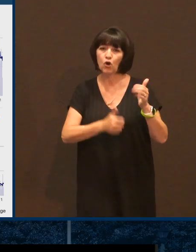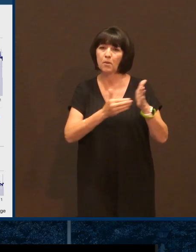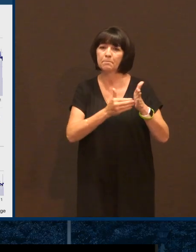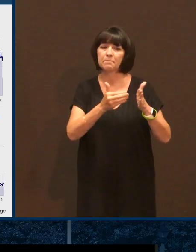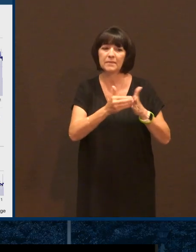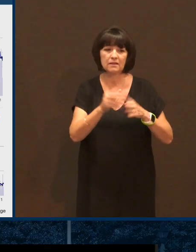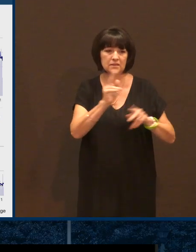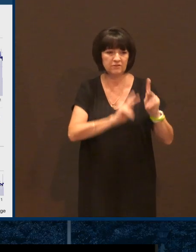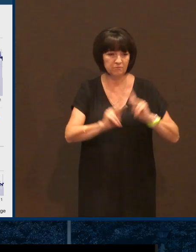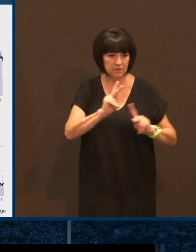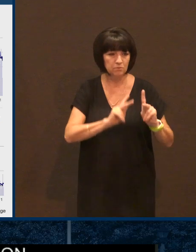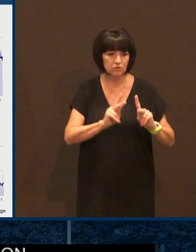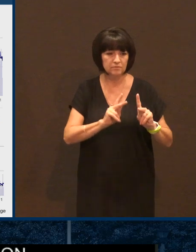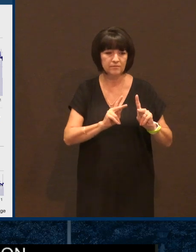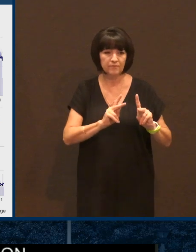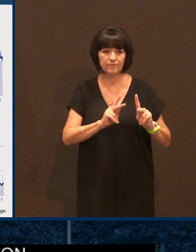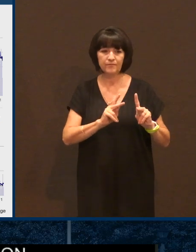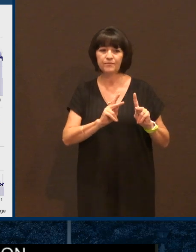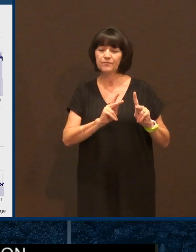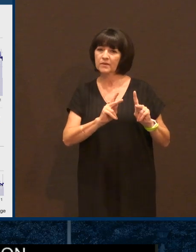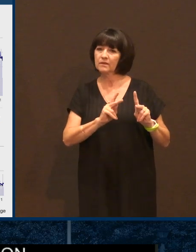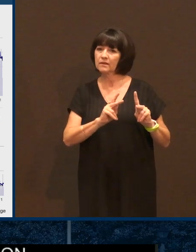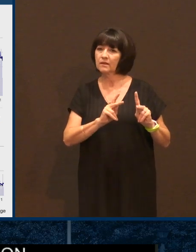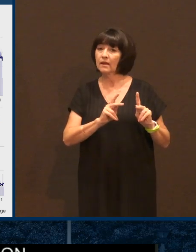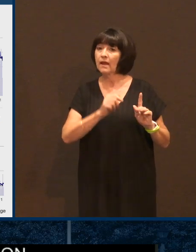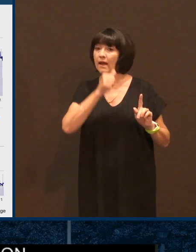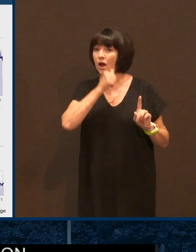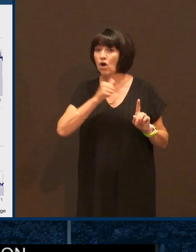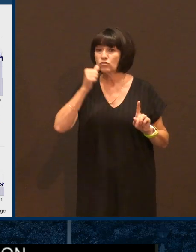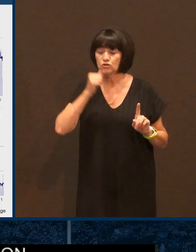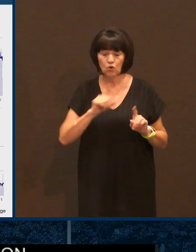Arizona the same. And so this does